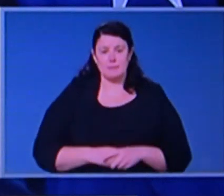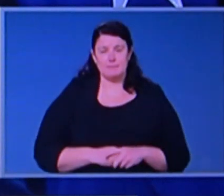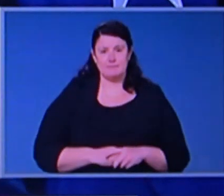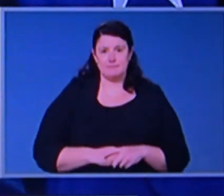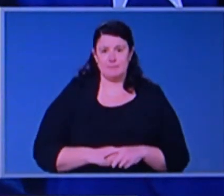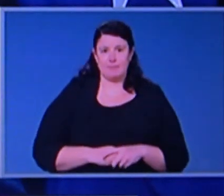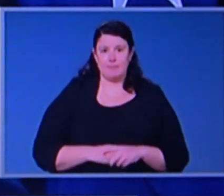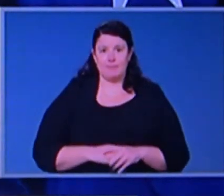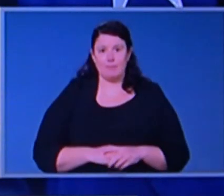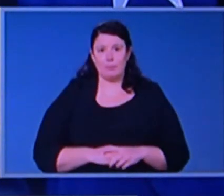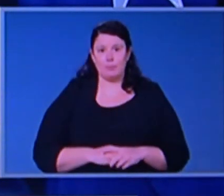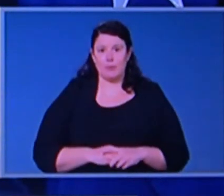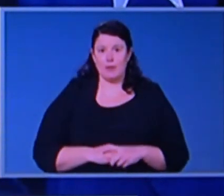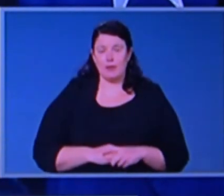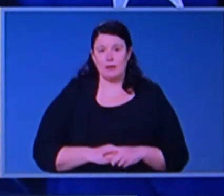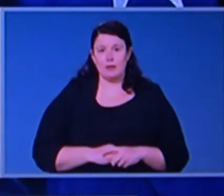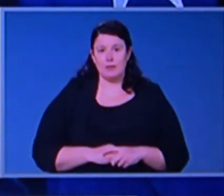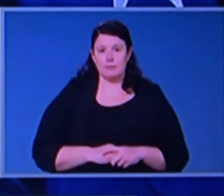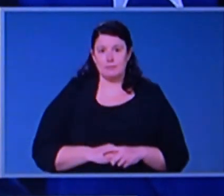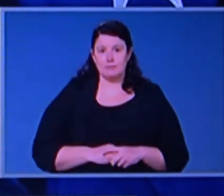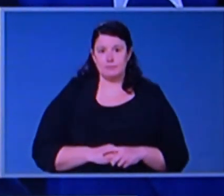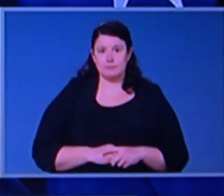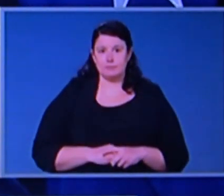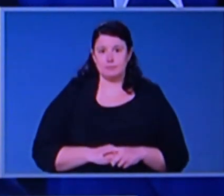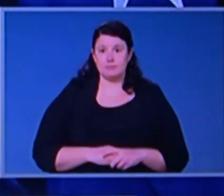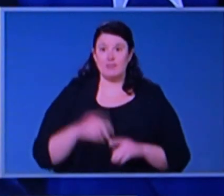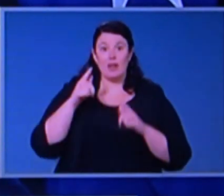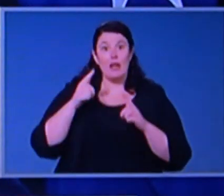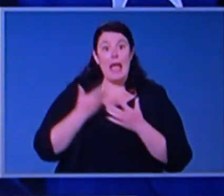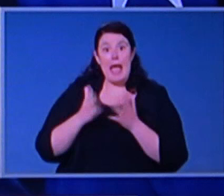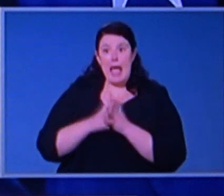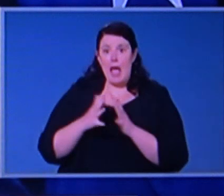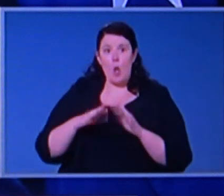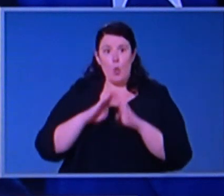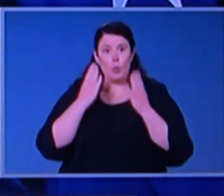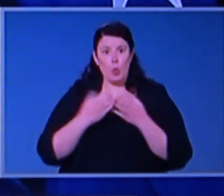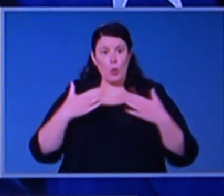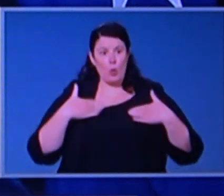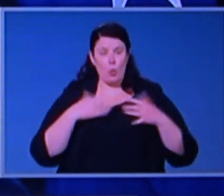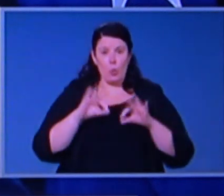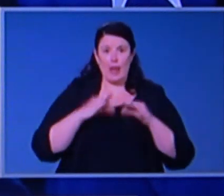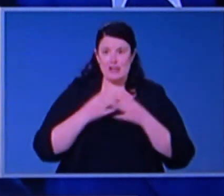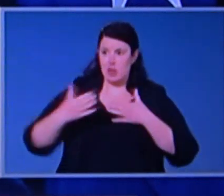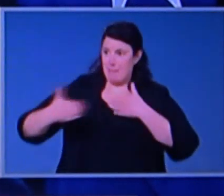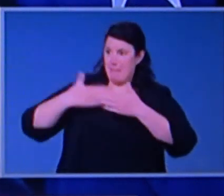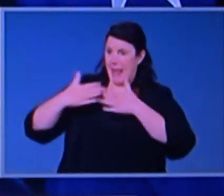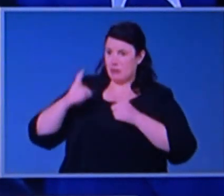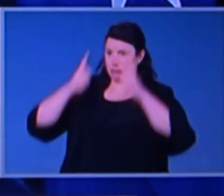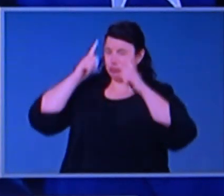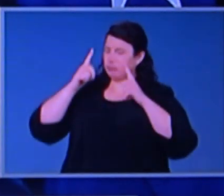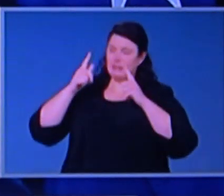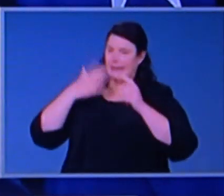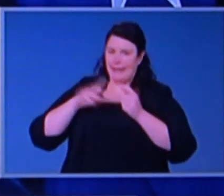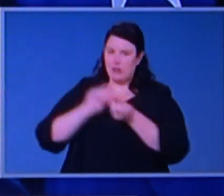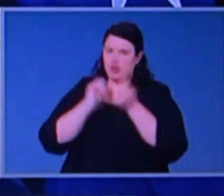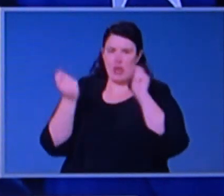what happens at the upper echelons of these organisations and how they operate, I think is in need of change, and Australia